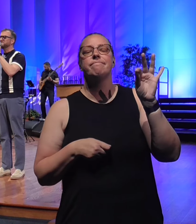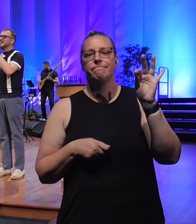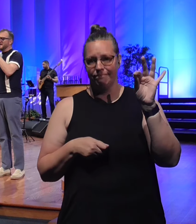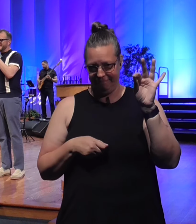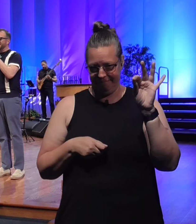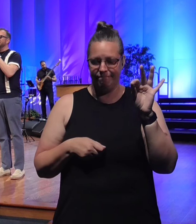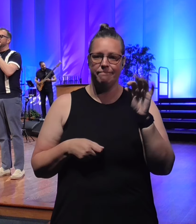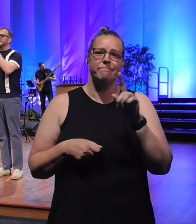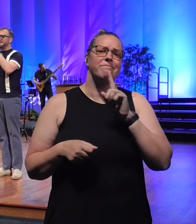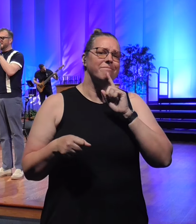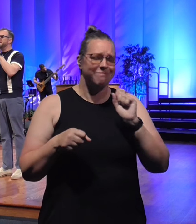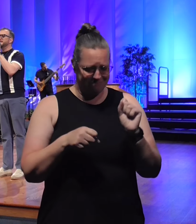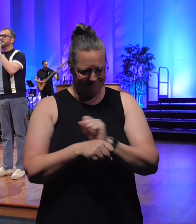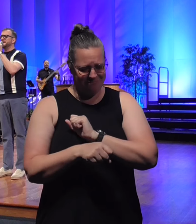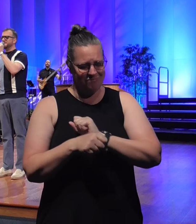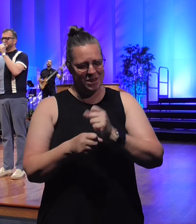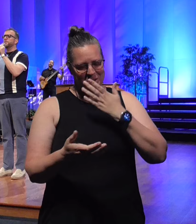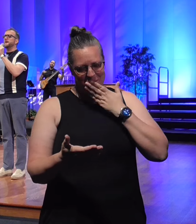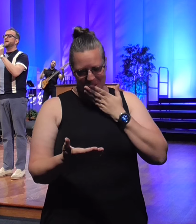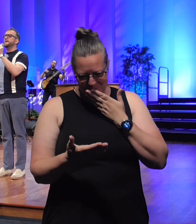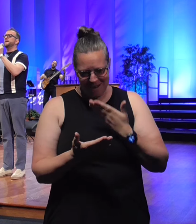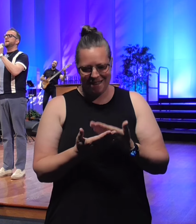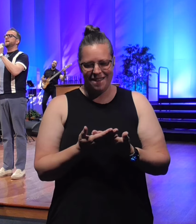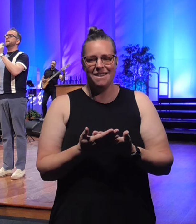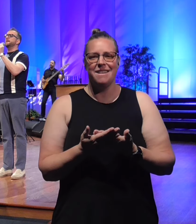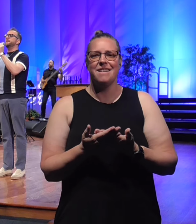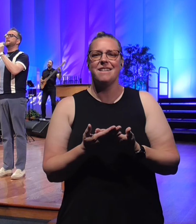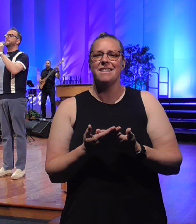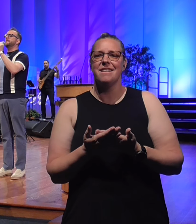soul. It is